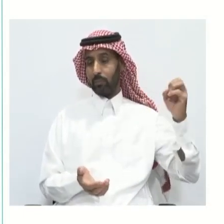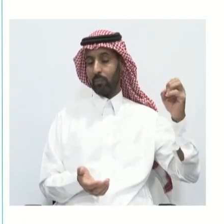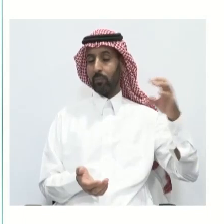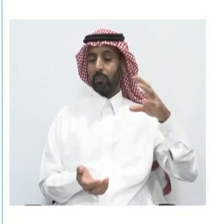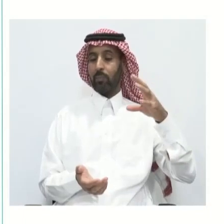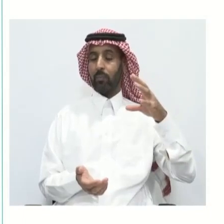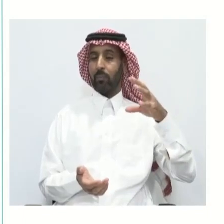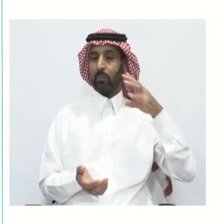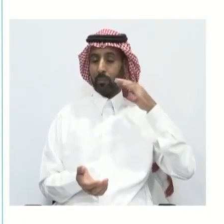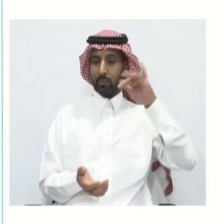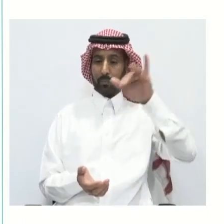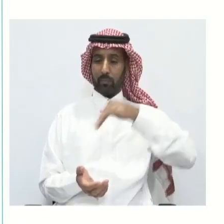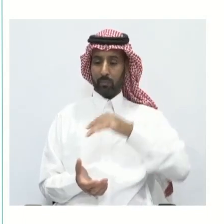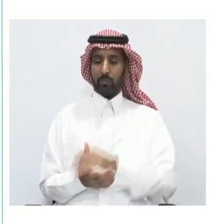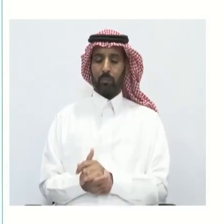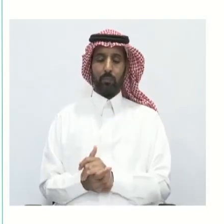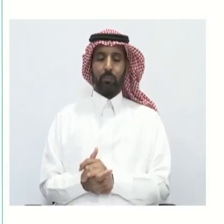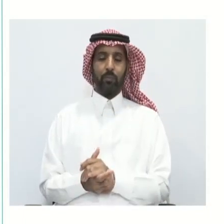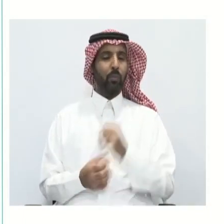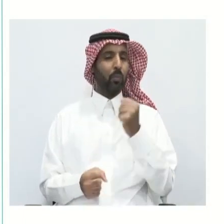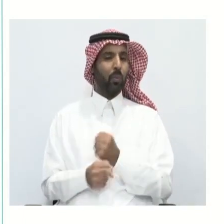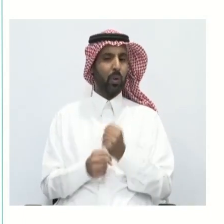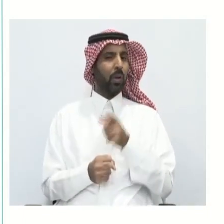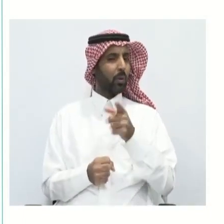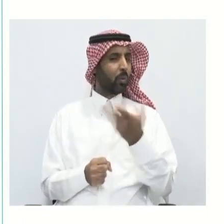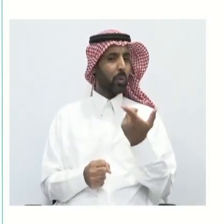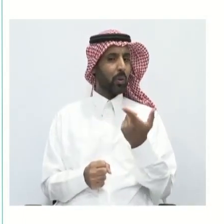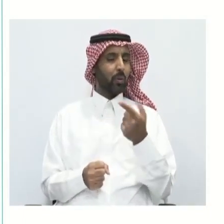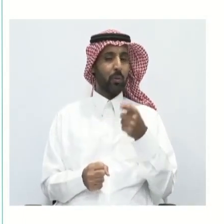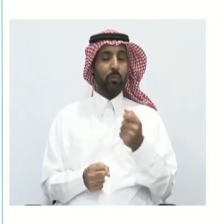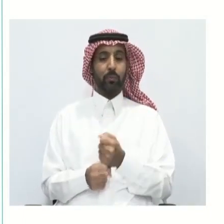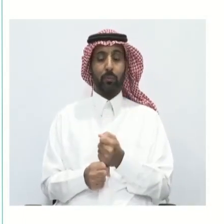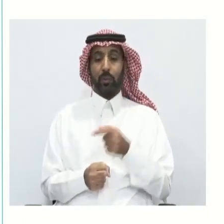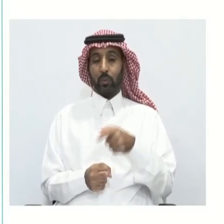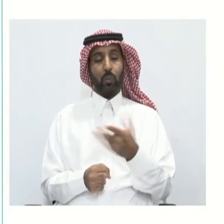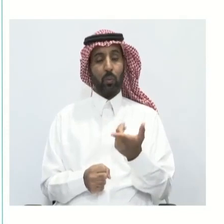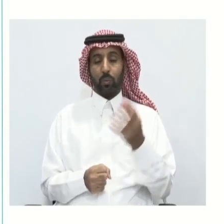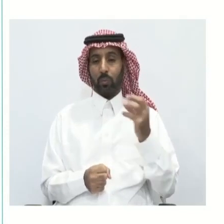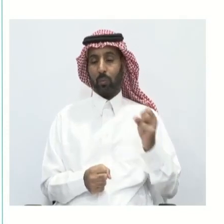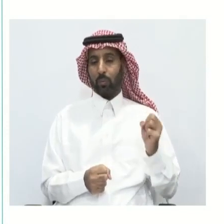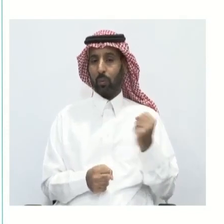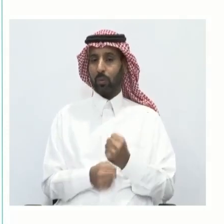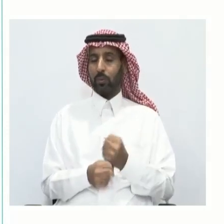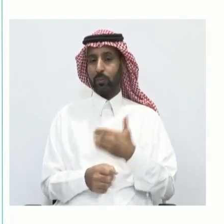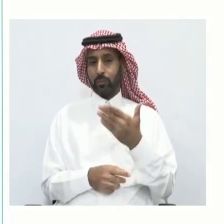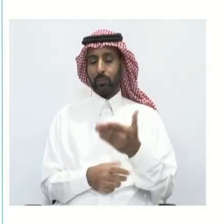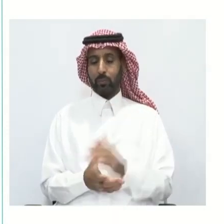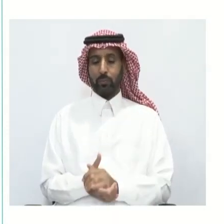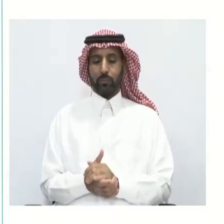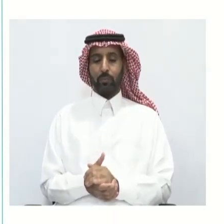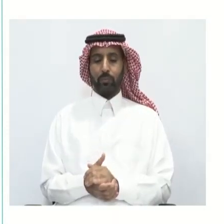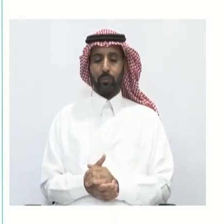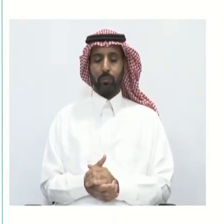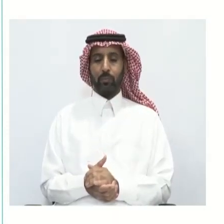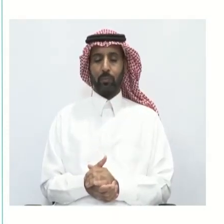definite arrangement. What are you doing now? What are you doing tonight? So these are some questions.